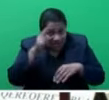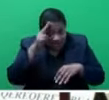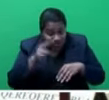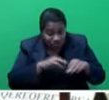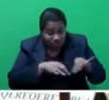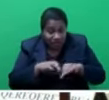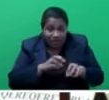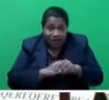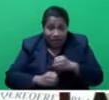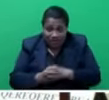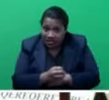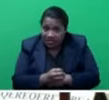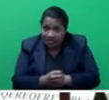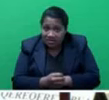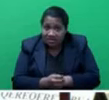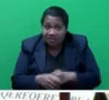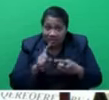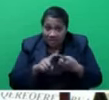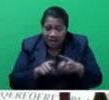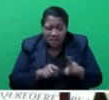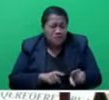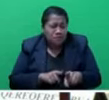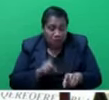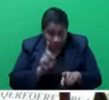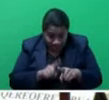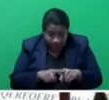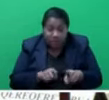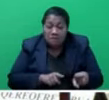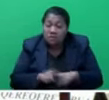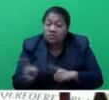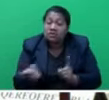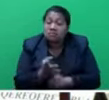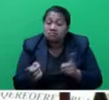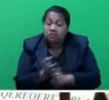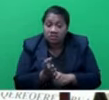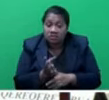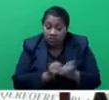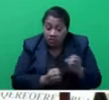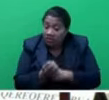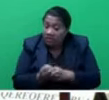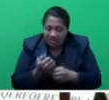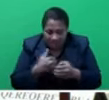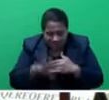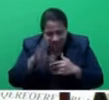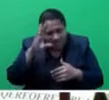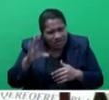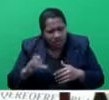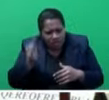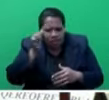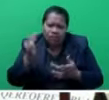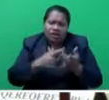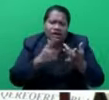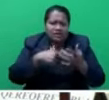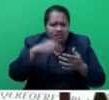Office, was one of the most important offices in any country. I know in other countries, in some of the